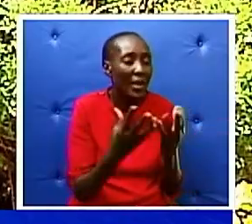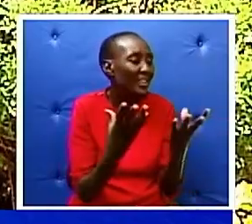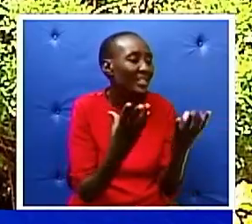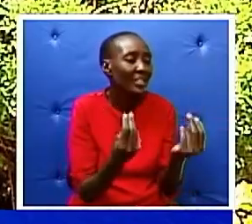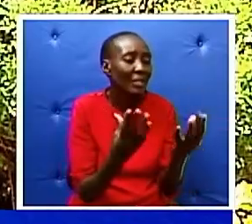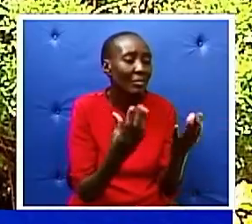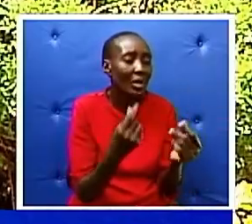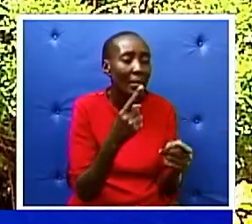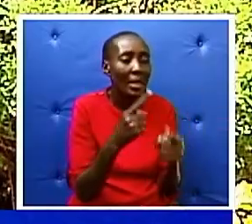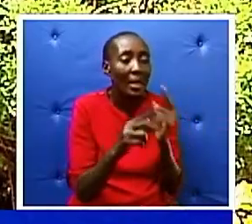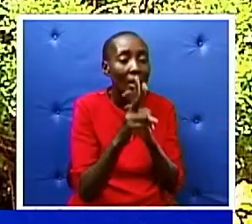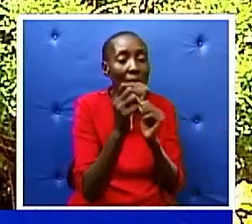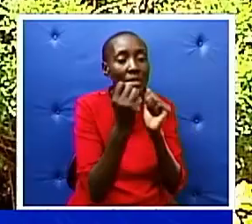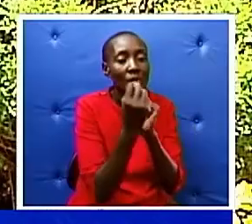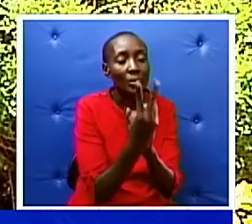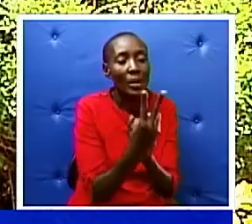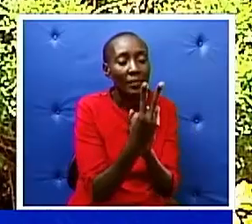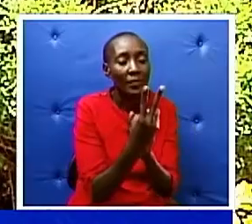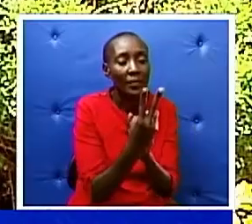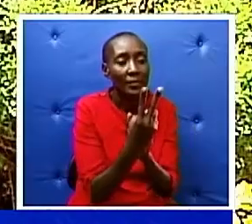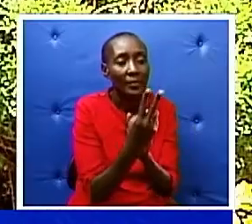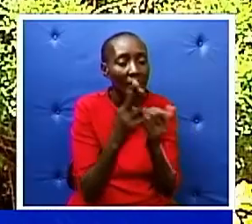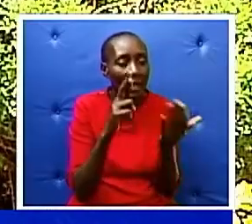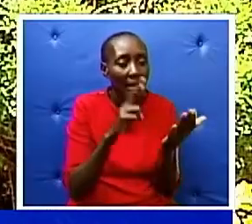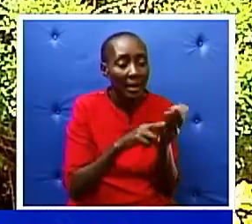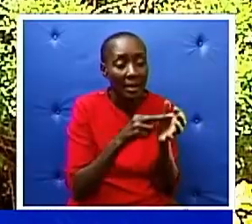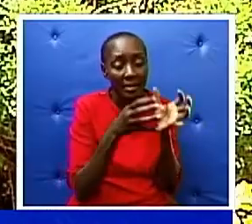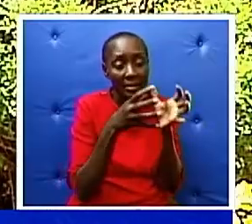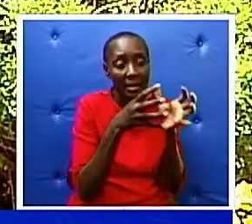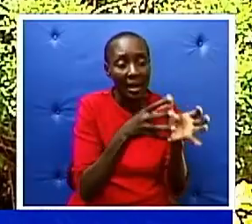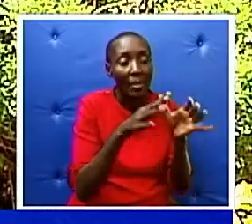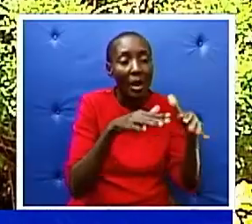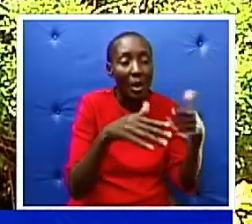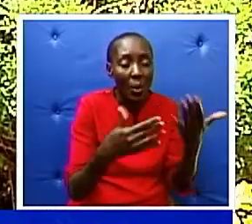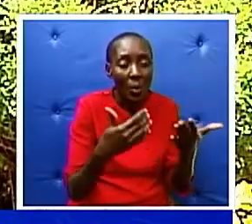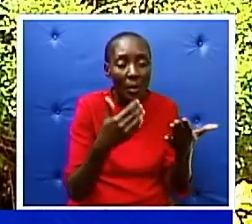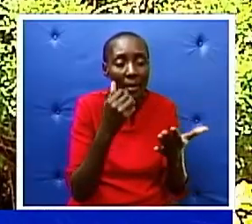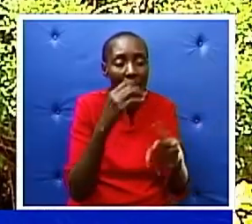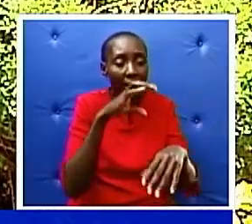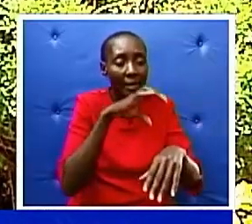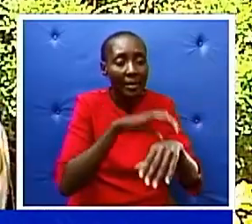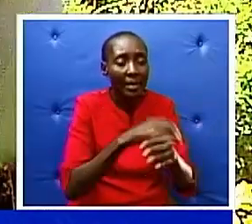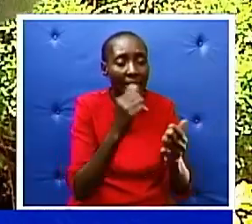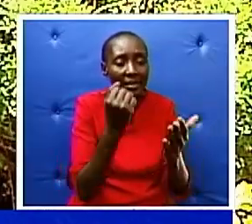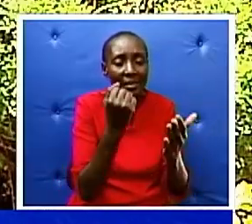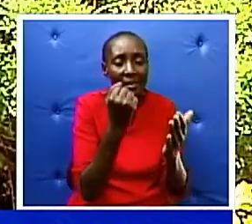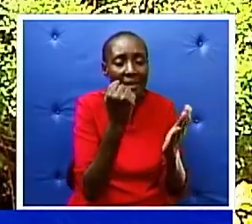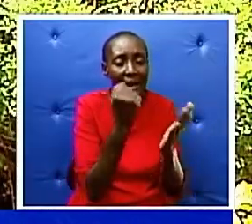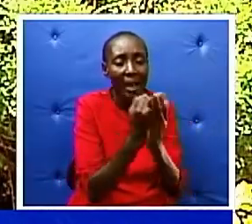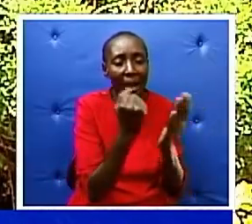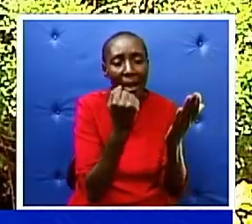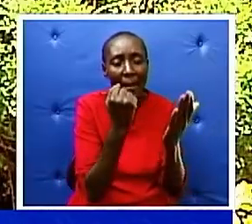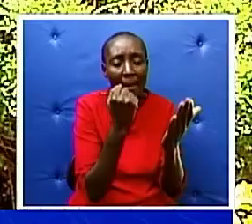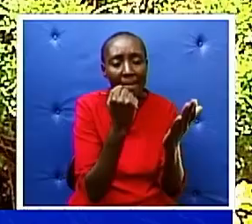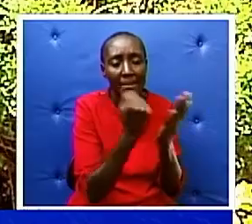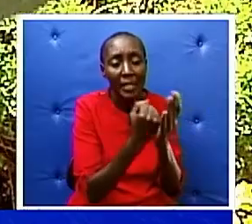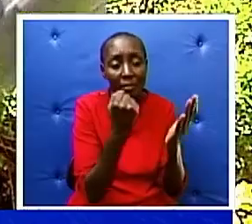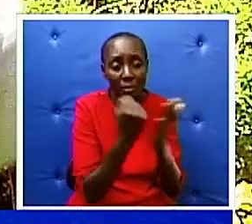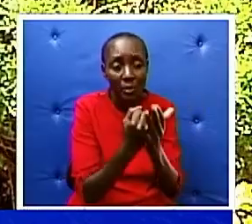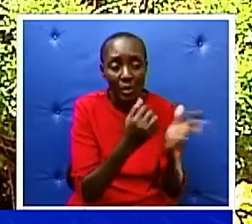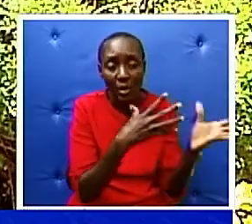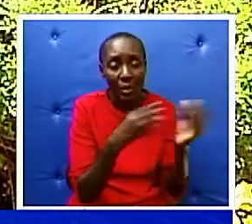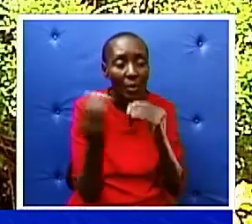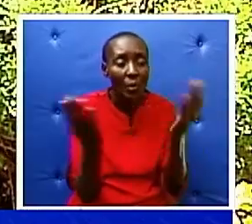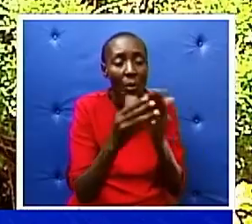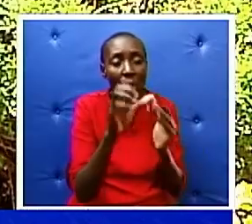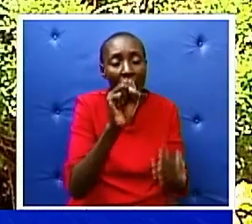In 2012, registering a company or getting your passport was hell. You had to go to Sharia House